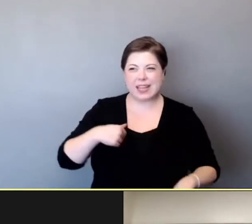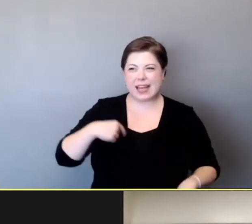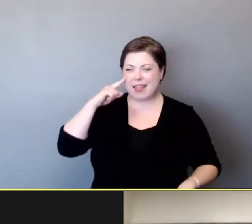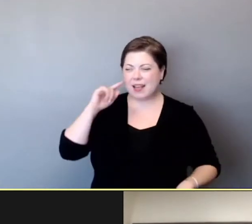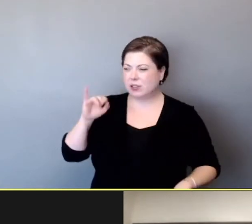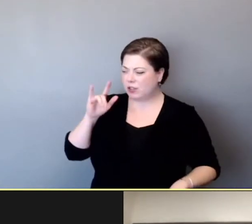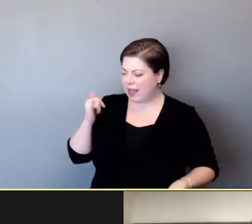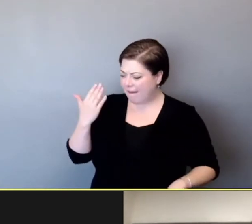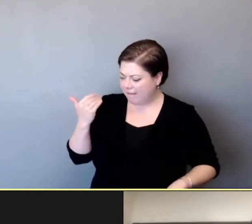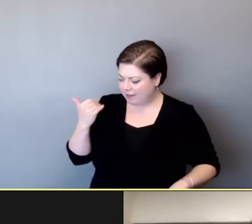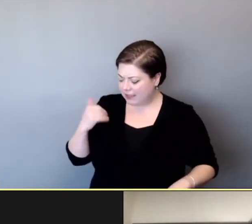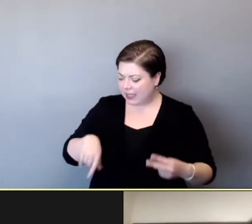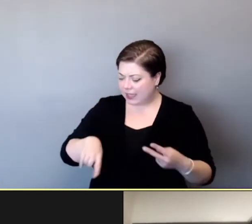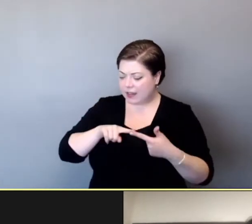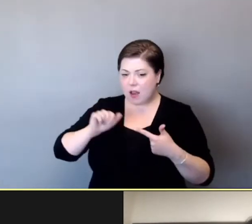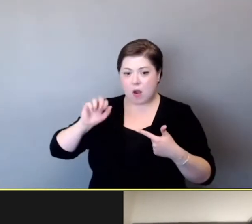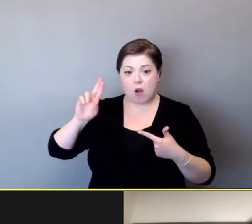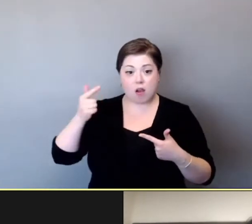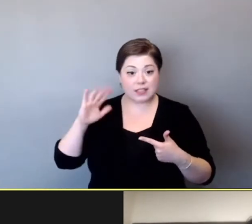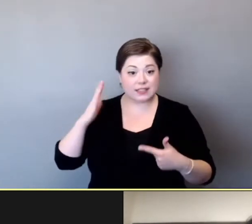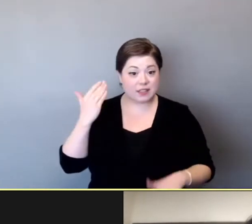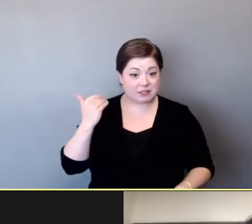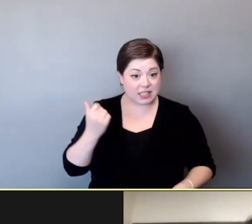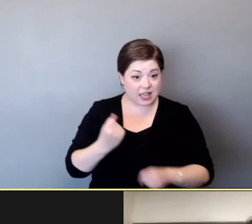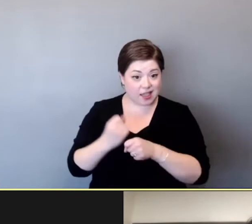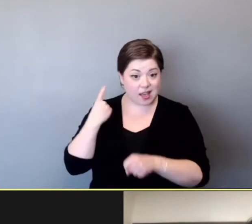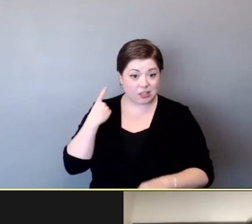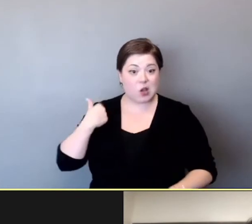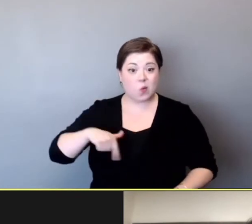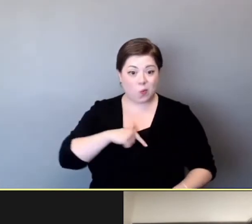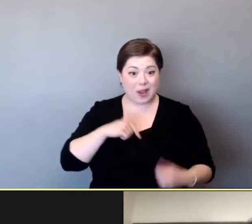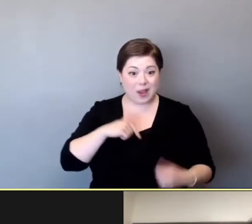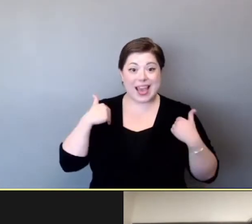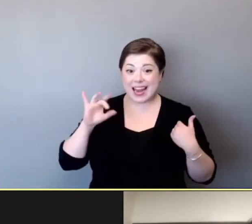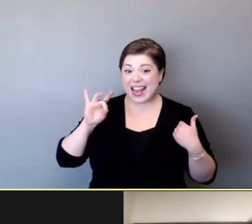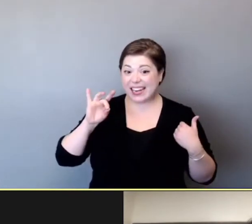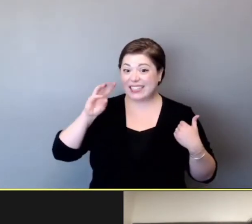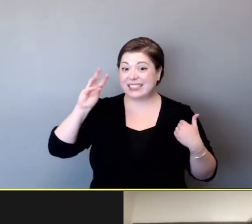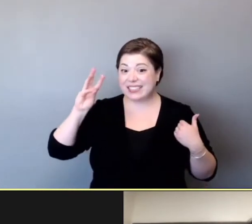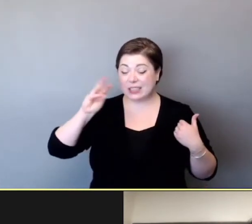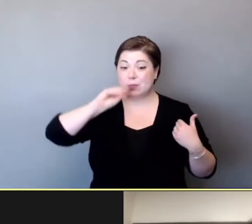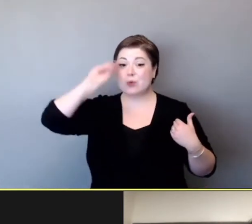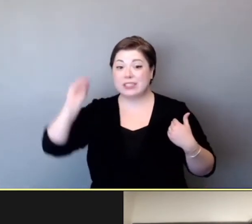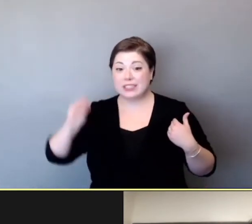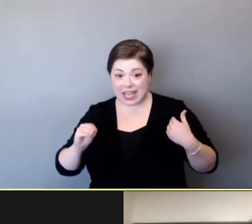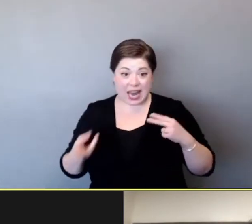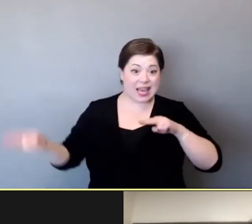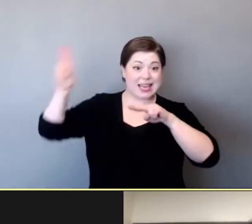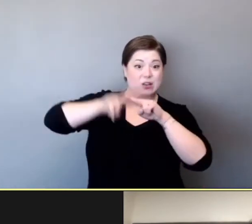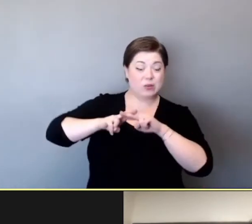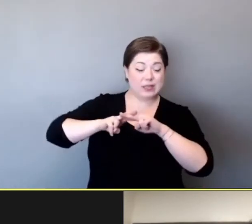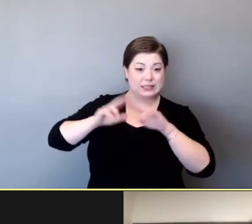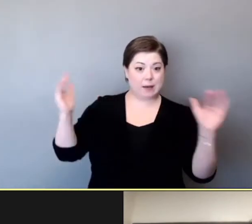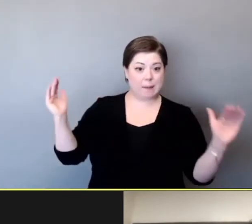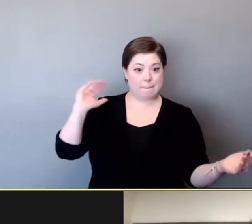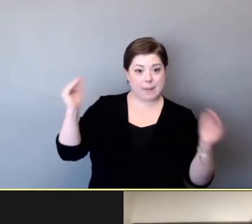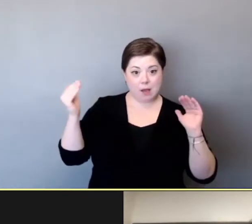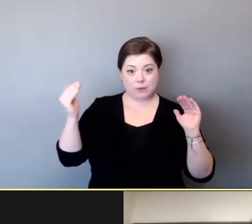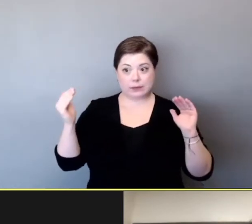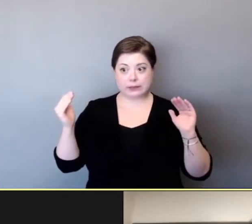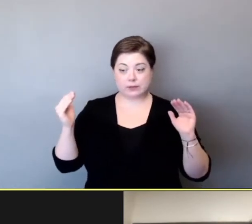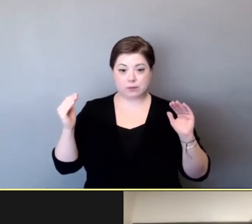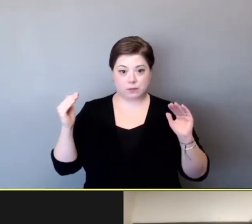to August 15th, in that period, we had an 86% increase over what we had in the